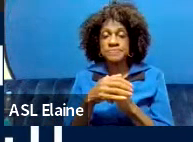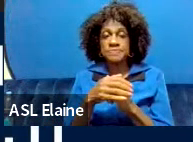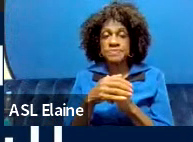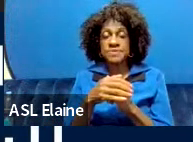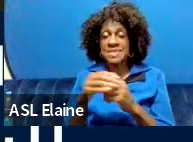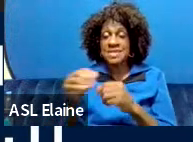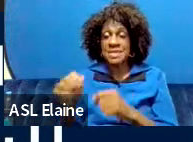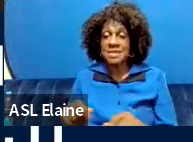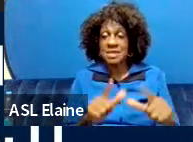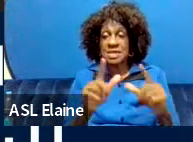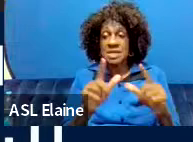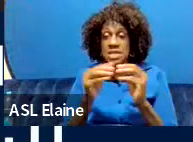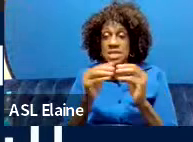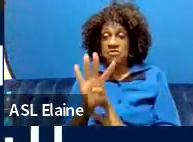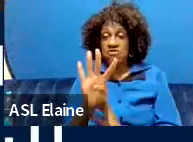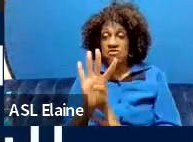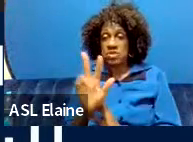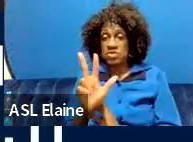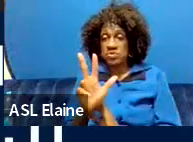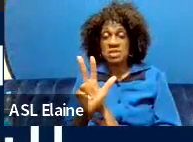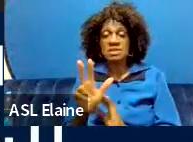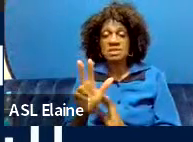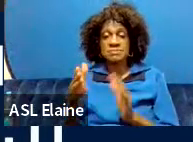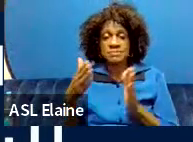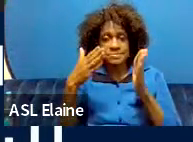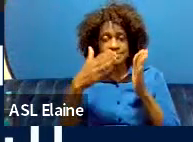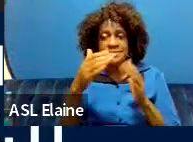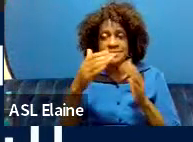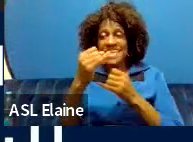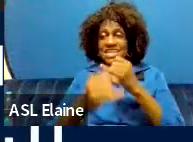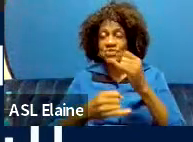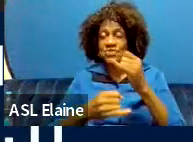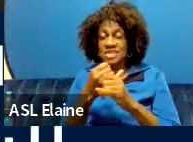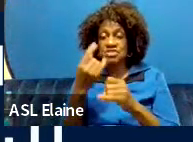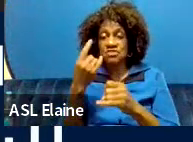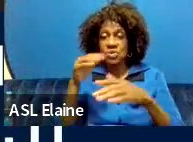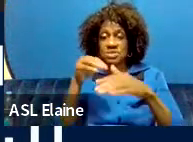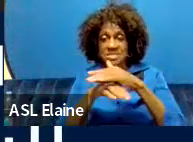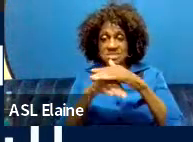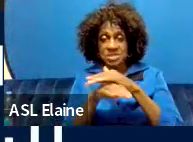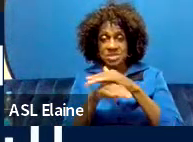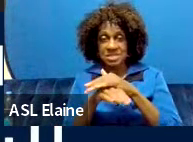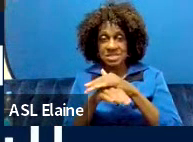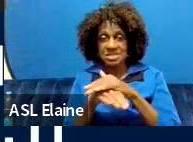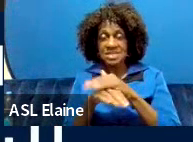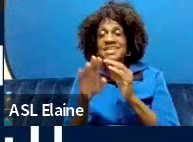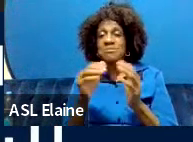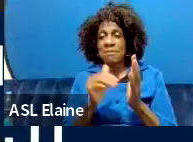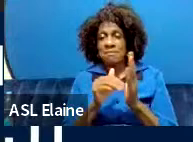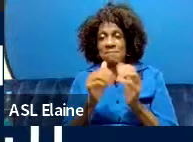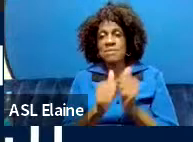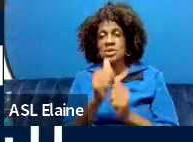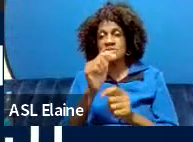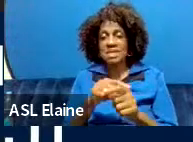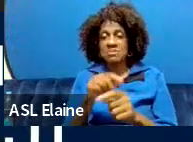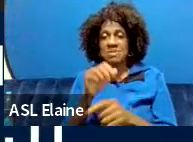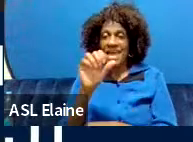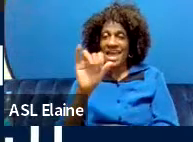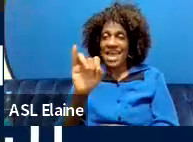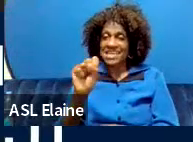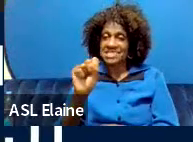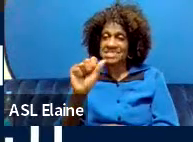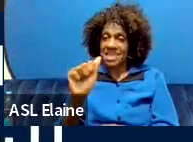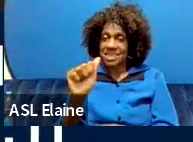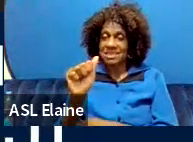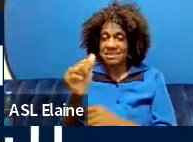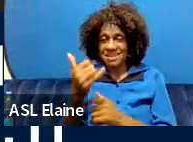Slide 43 homes in on the International Symbol of Accessibility, which, as I said, is oftentimes referred to as ISA, which I'll refer